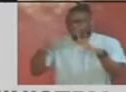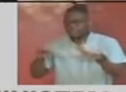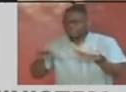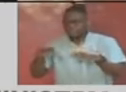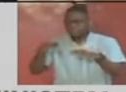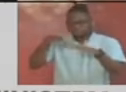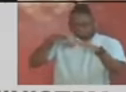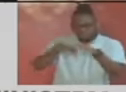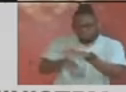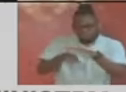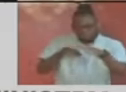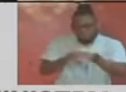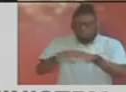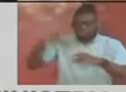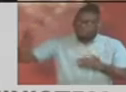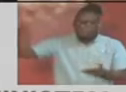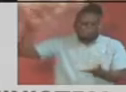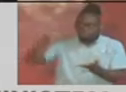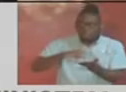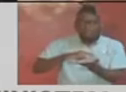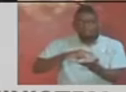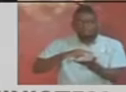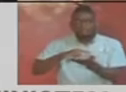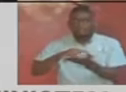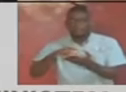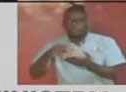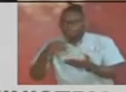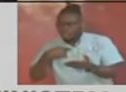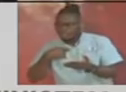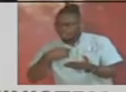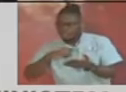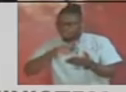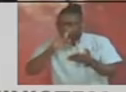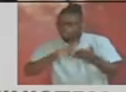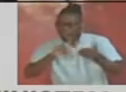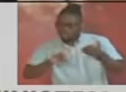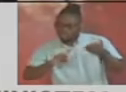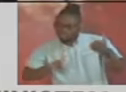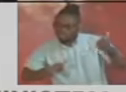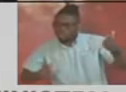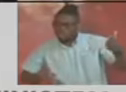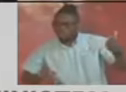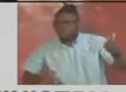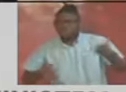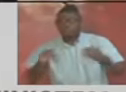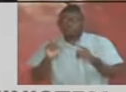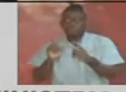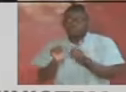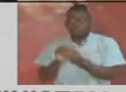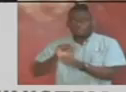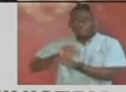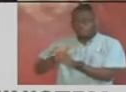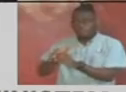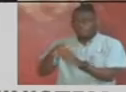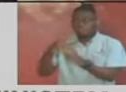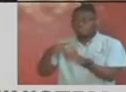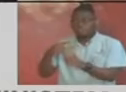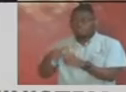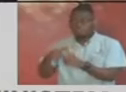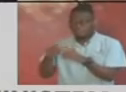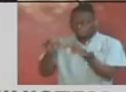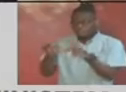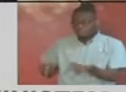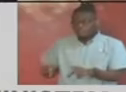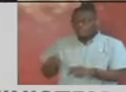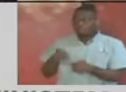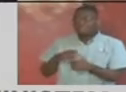if they have been in contact with a COVID person who was positive before, and when they do come in, adherence to wearing